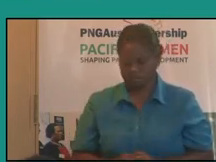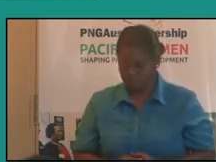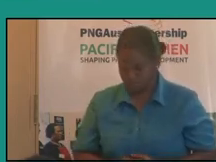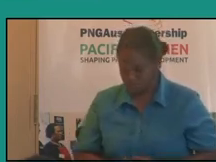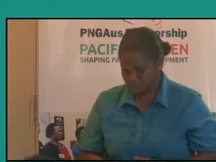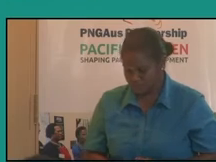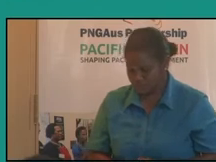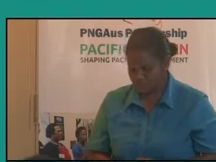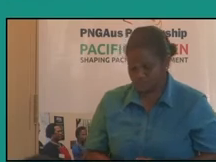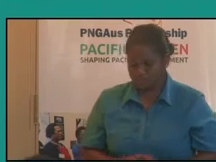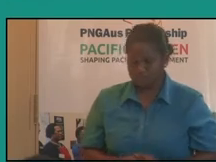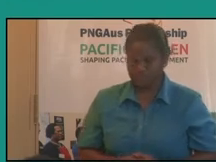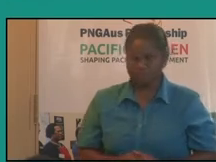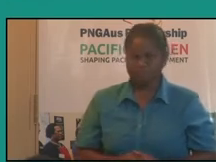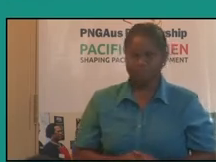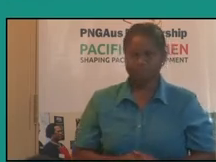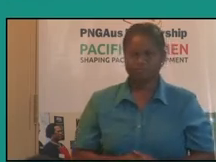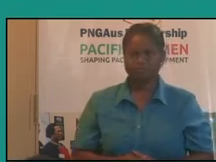Dr. Gelu, thank you.